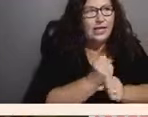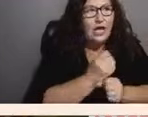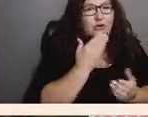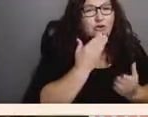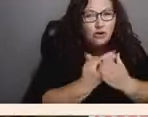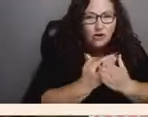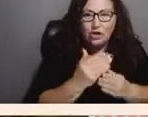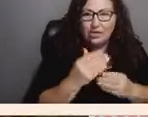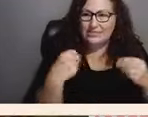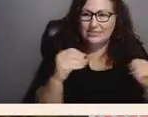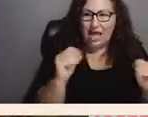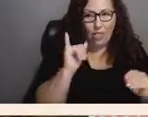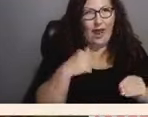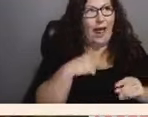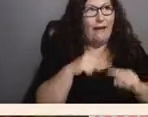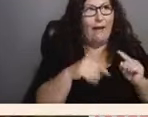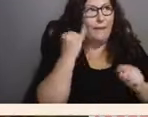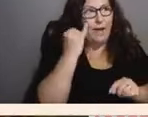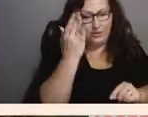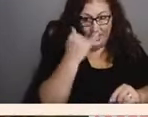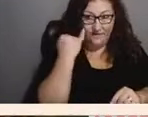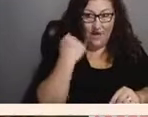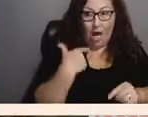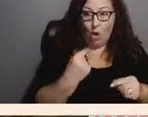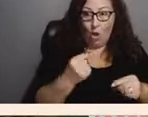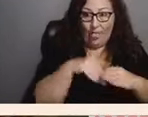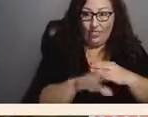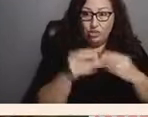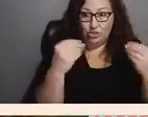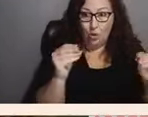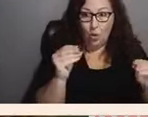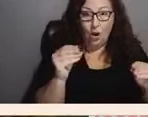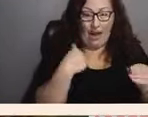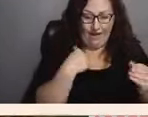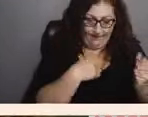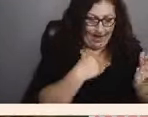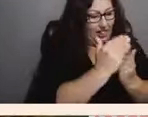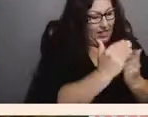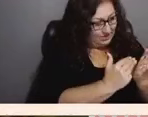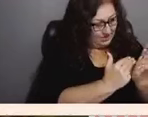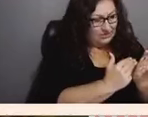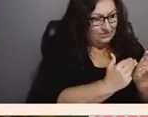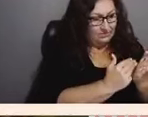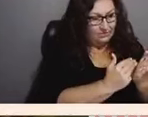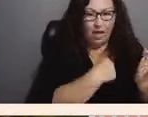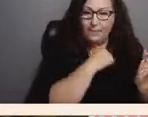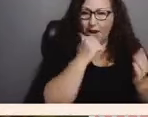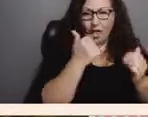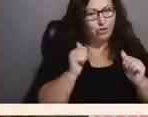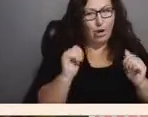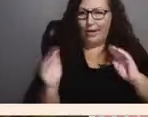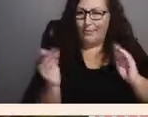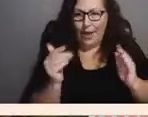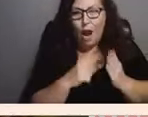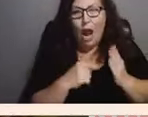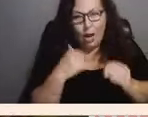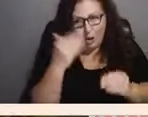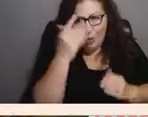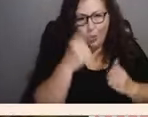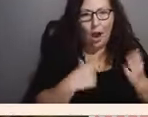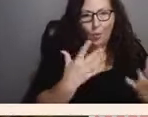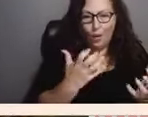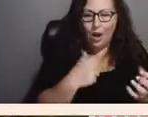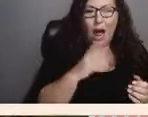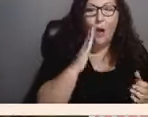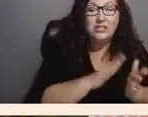never imagine. Because if I go in the store, I got my list, I ain't going to try to compare it, I know what I want, and I'll spend double the